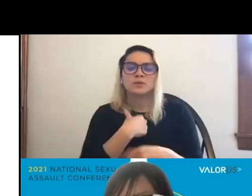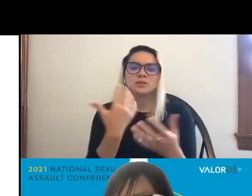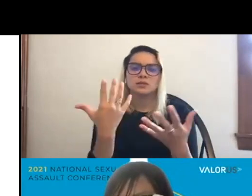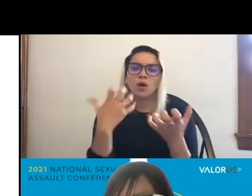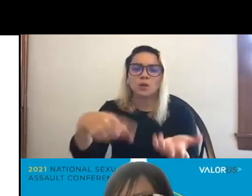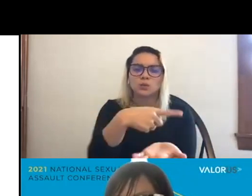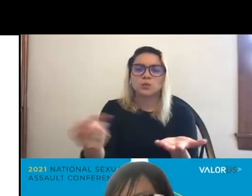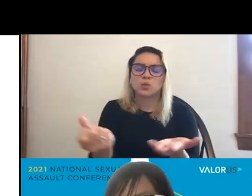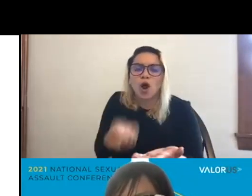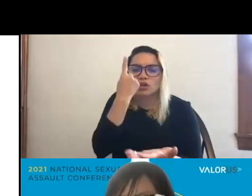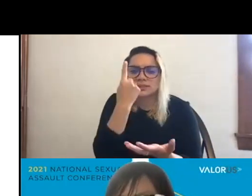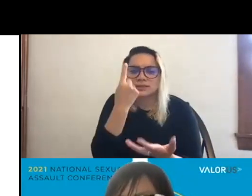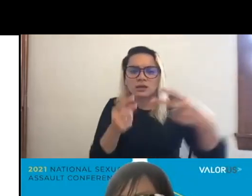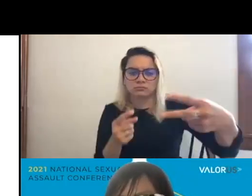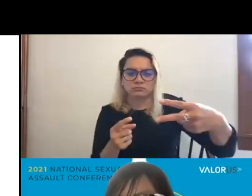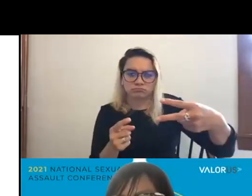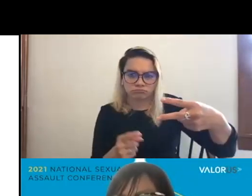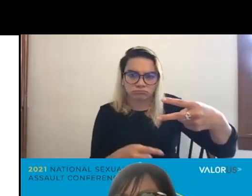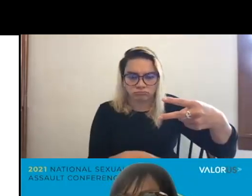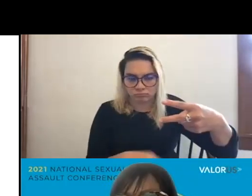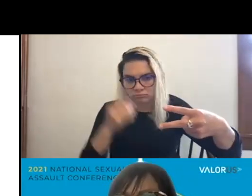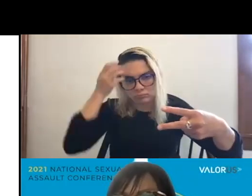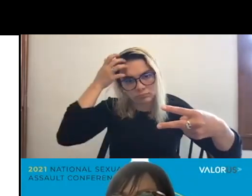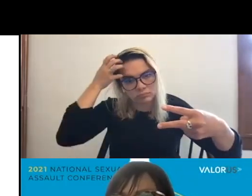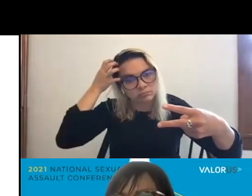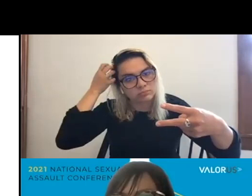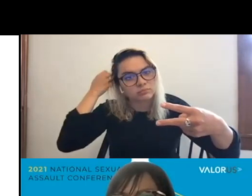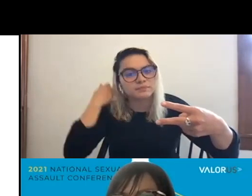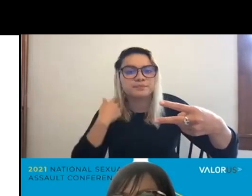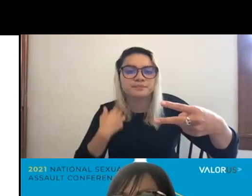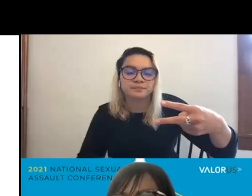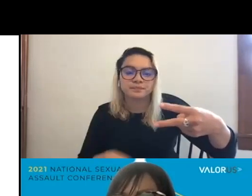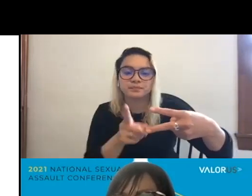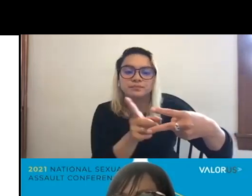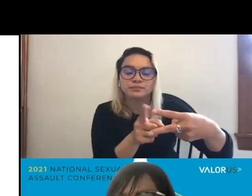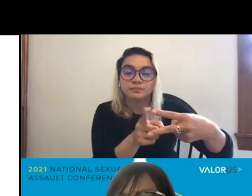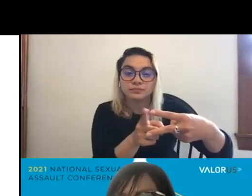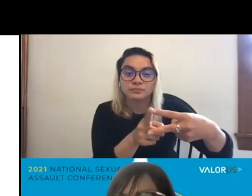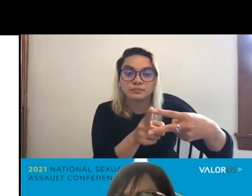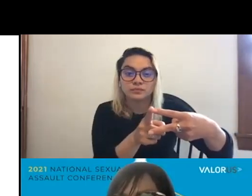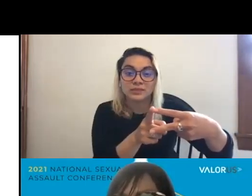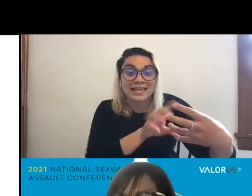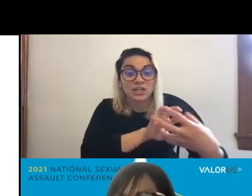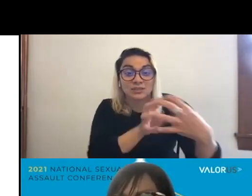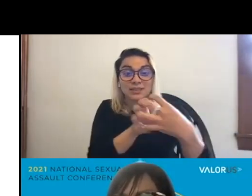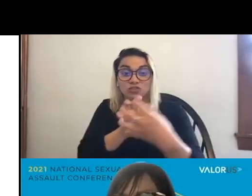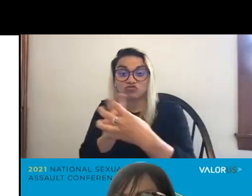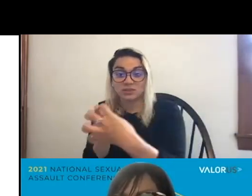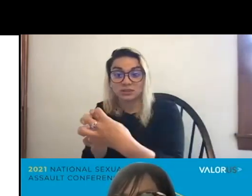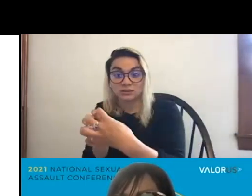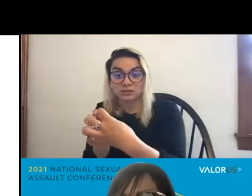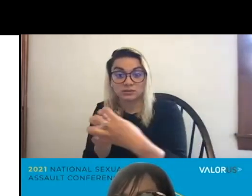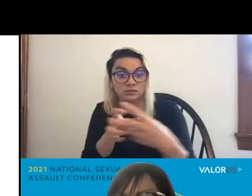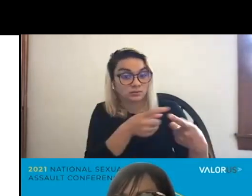of two core concepts. The first is we want to help you to understand the intersections and opportunities